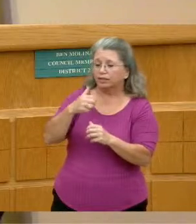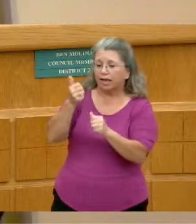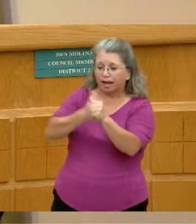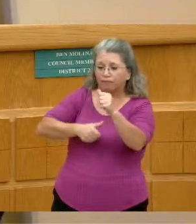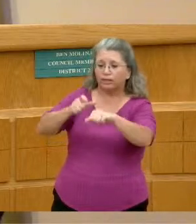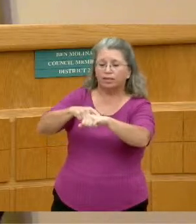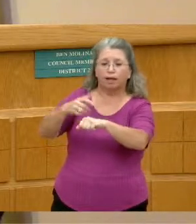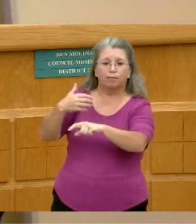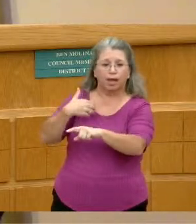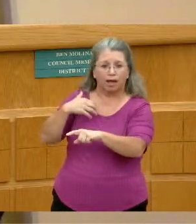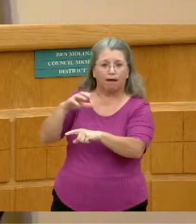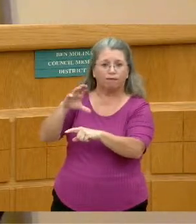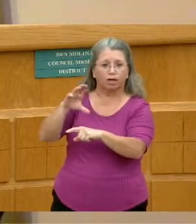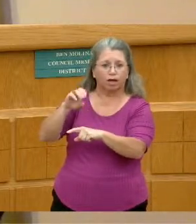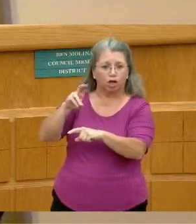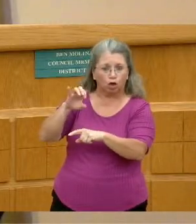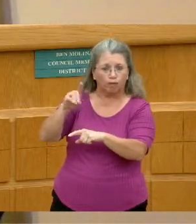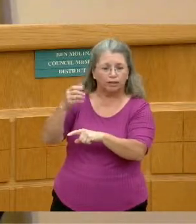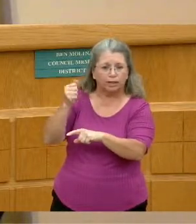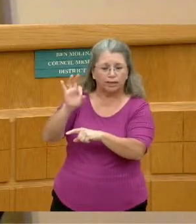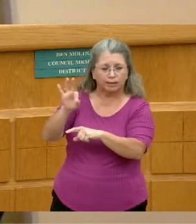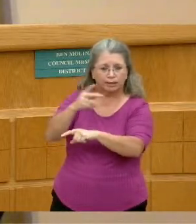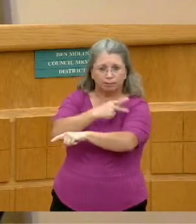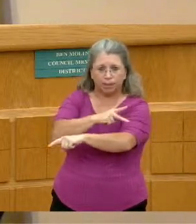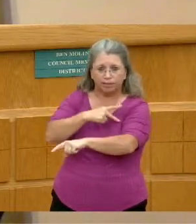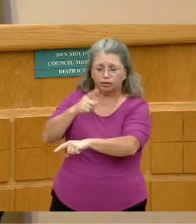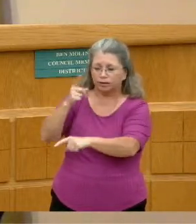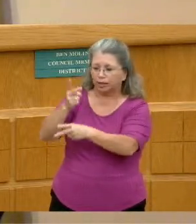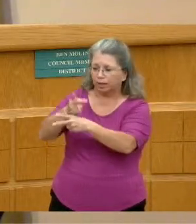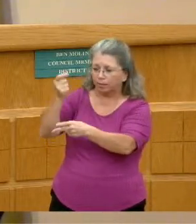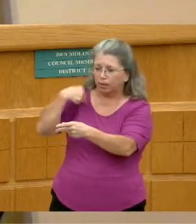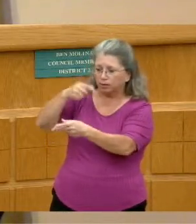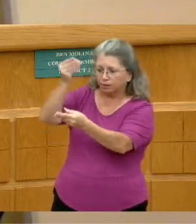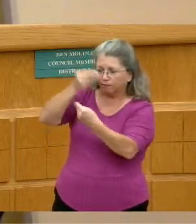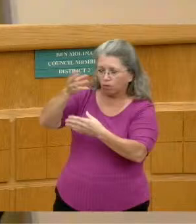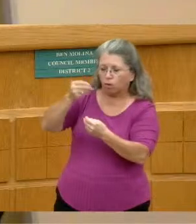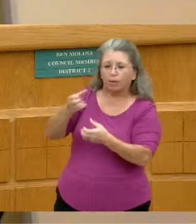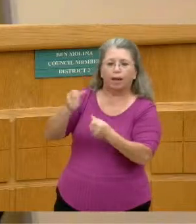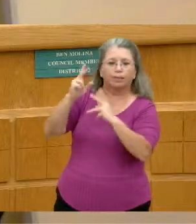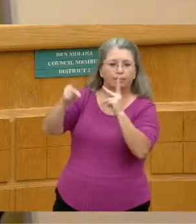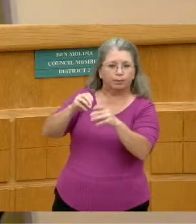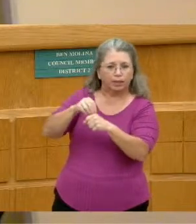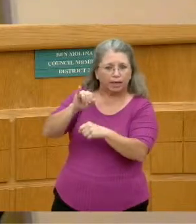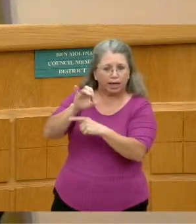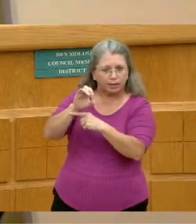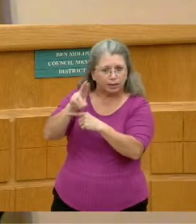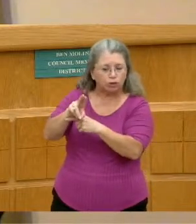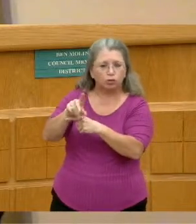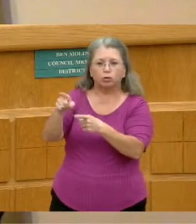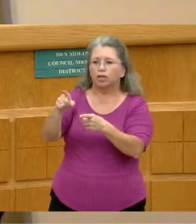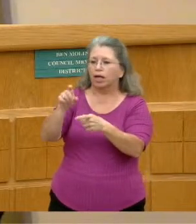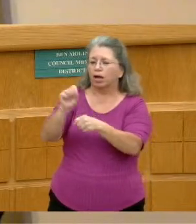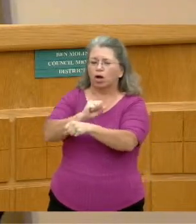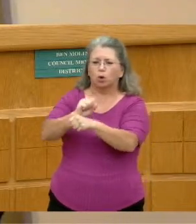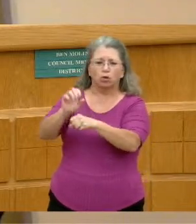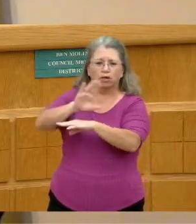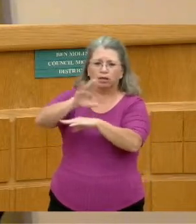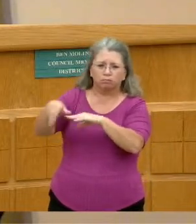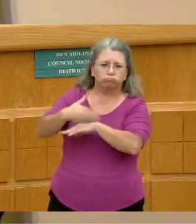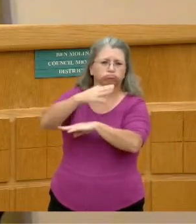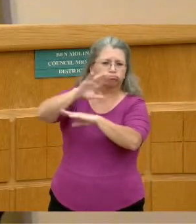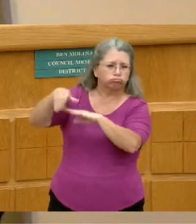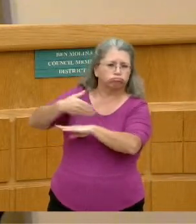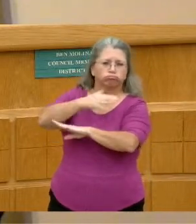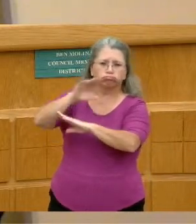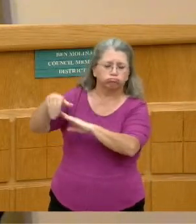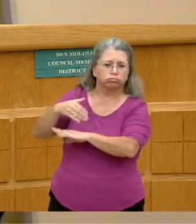patient, that keep us informed of what's going on, how many people are in ICU, and they're working 24/7 to make sure that